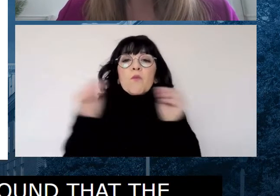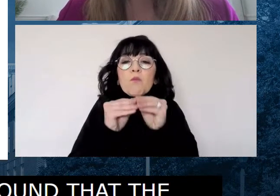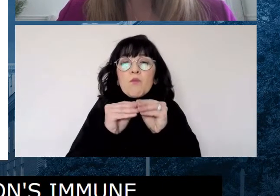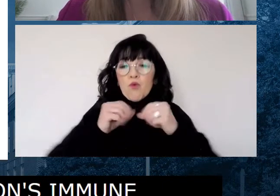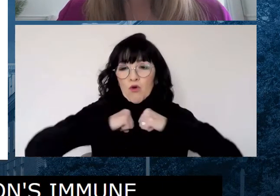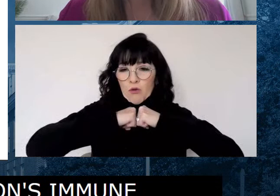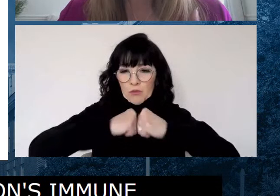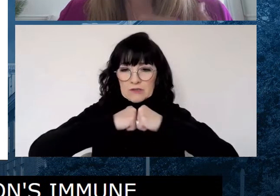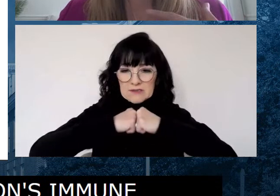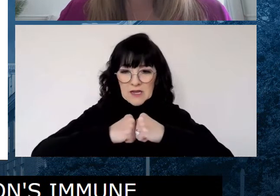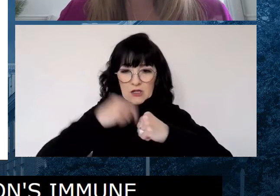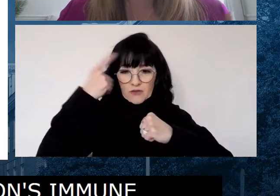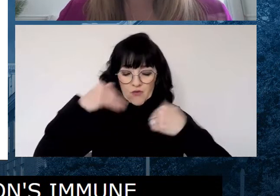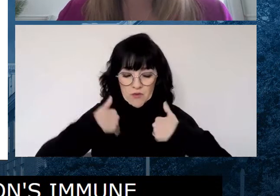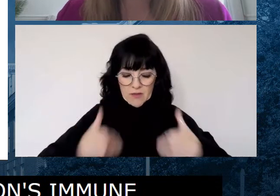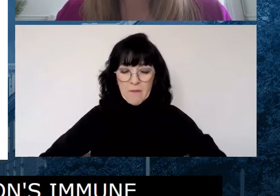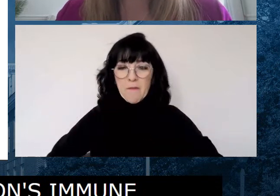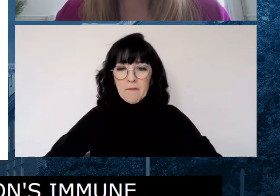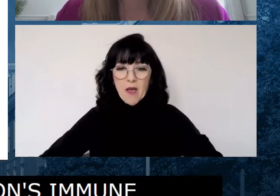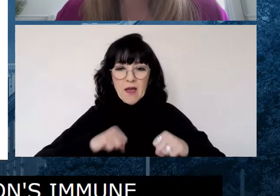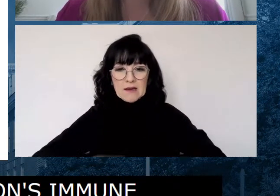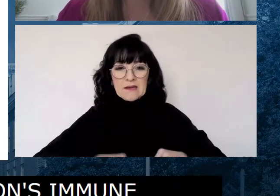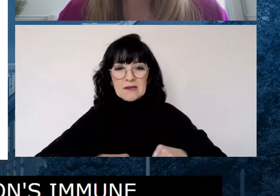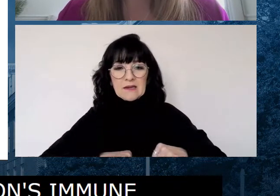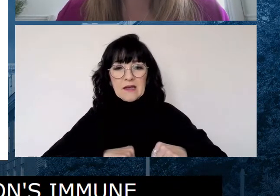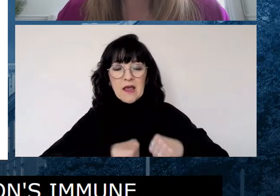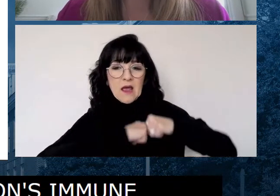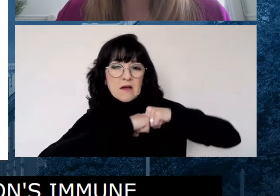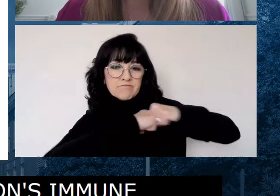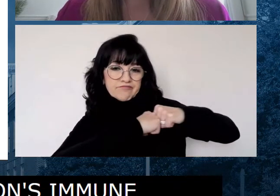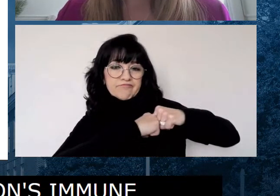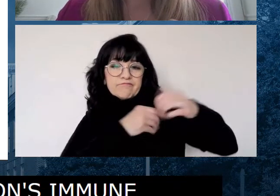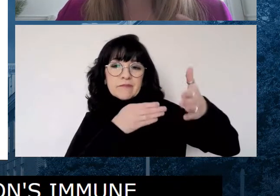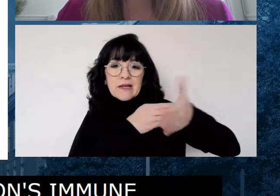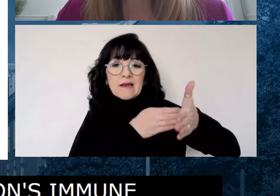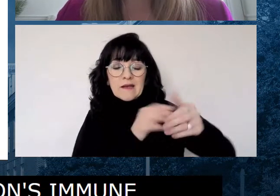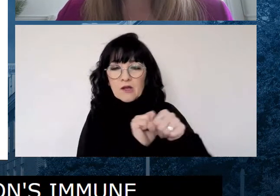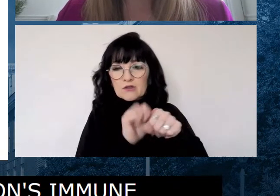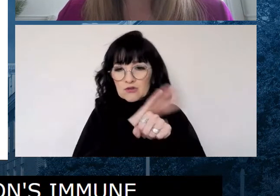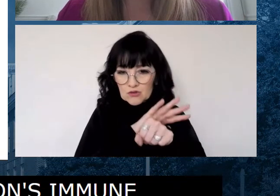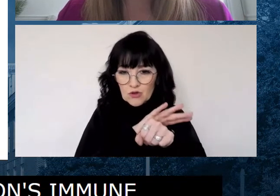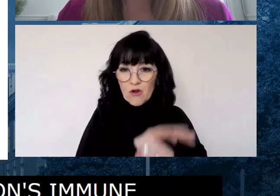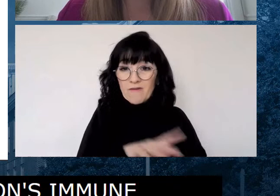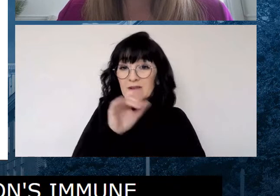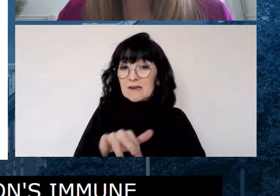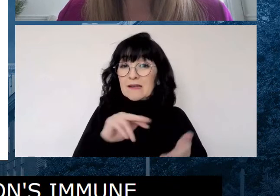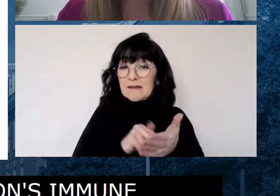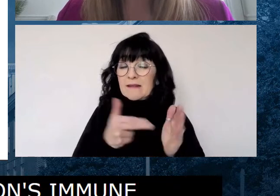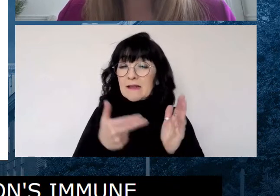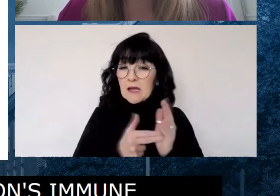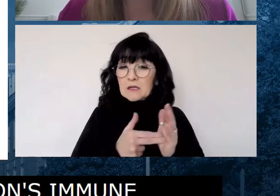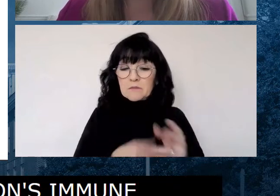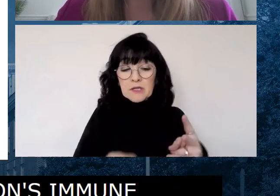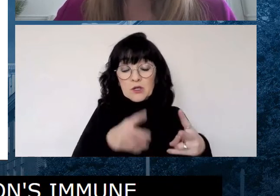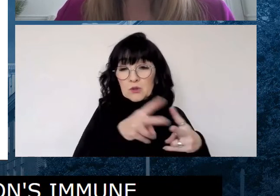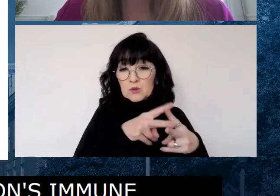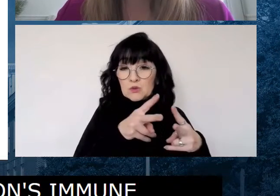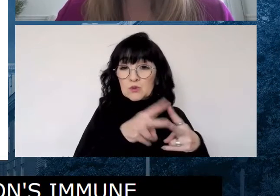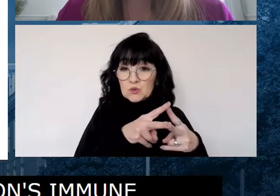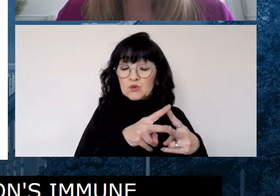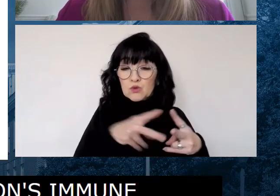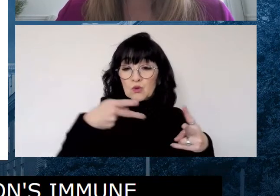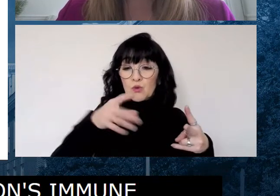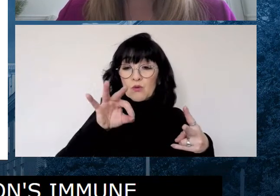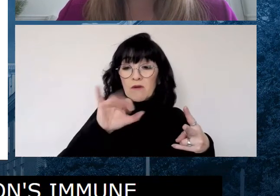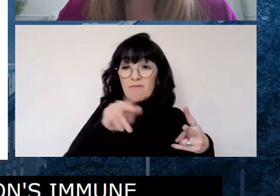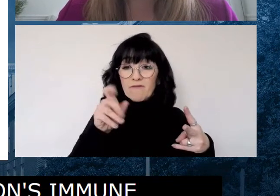levels. So if the initial effectiveness of a 2-dose series of Pfizer is 90%, getting